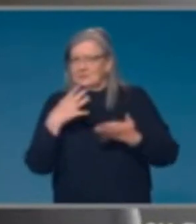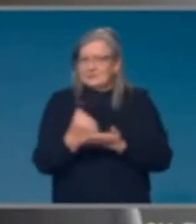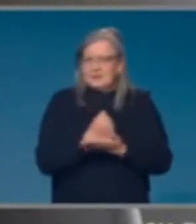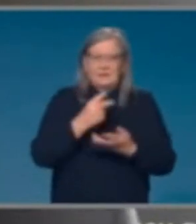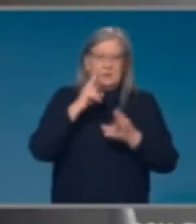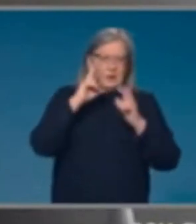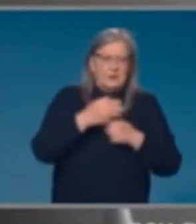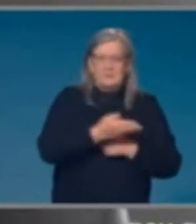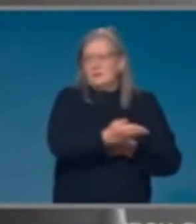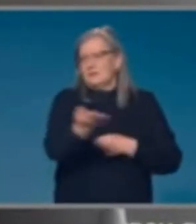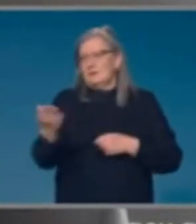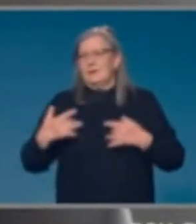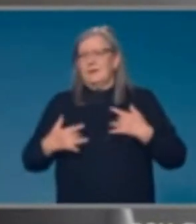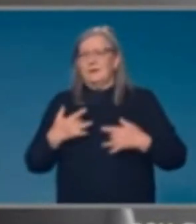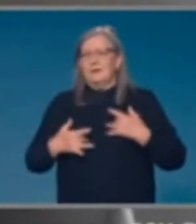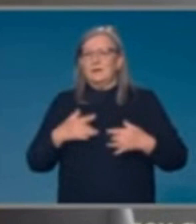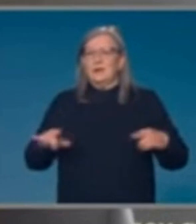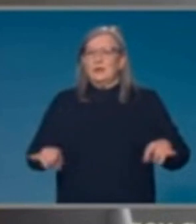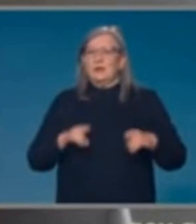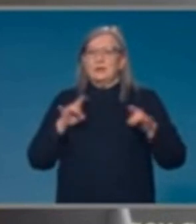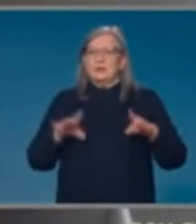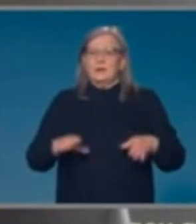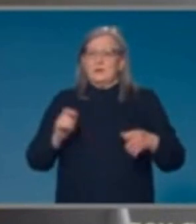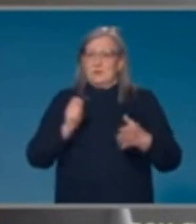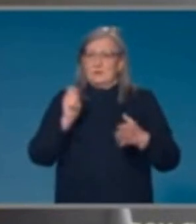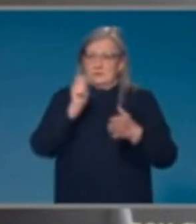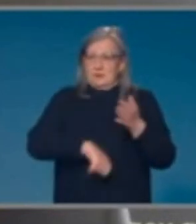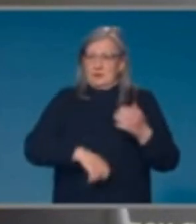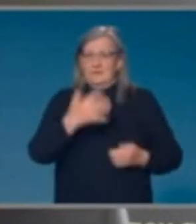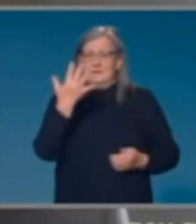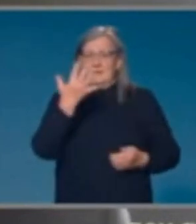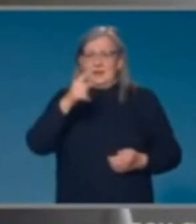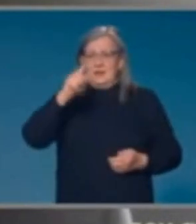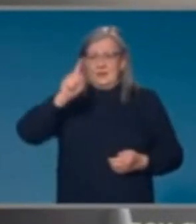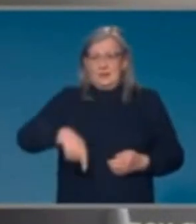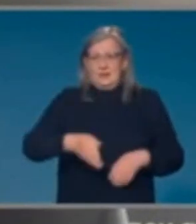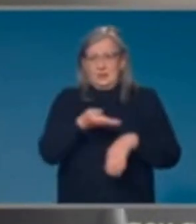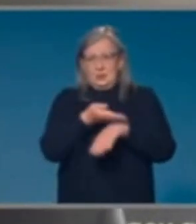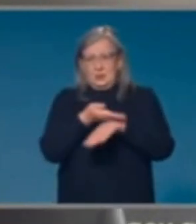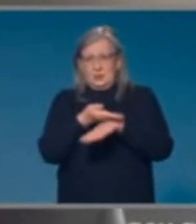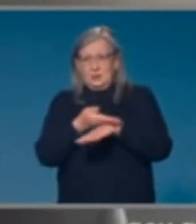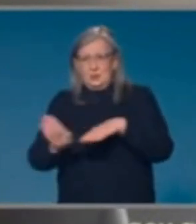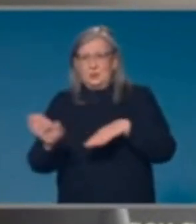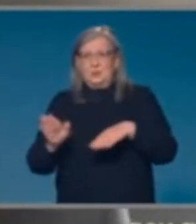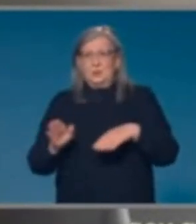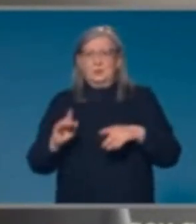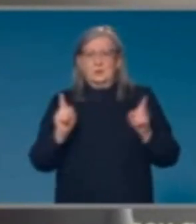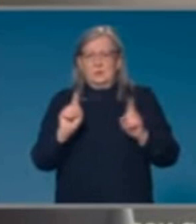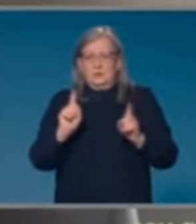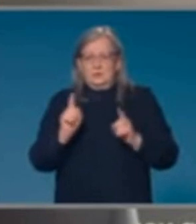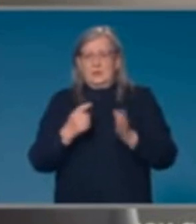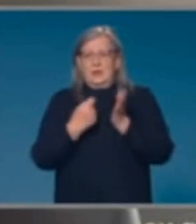purchased 15,000 units of a breakthrough new treatment, Ronapreve. Ronapreve is a